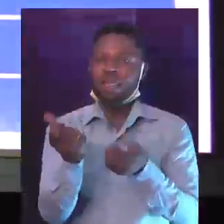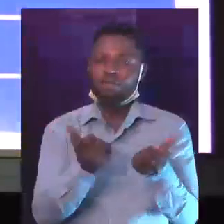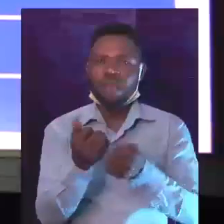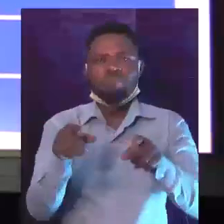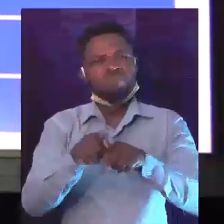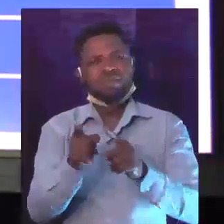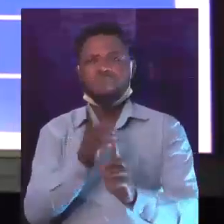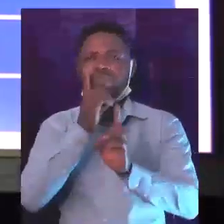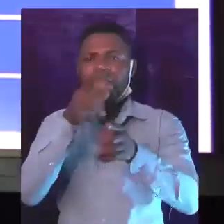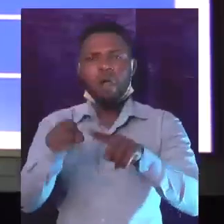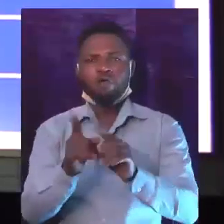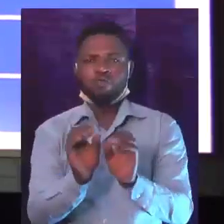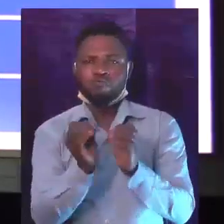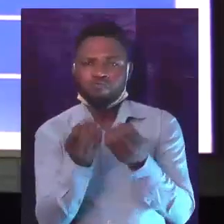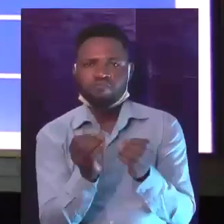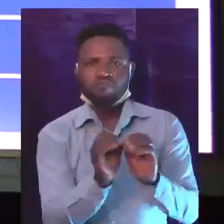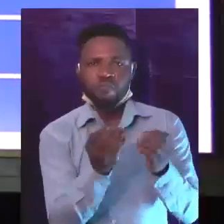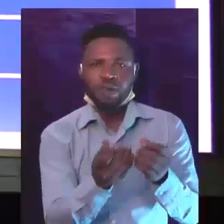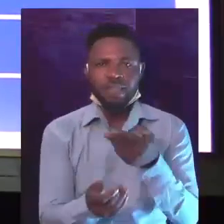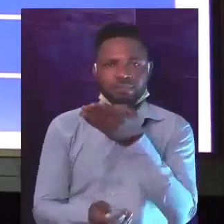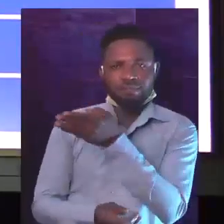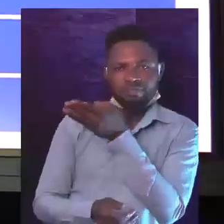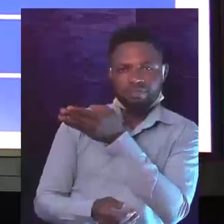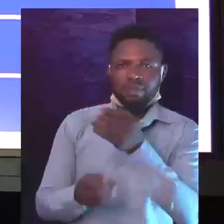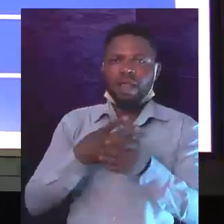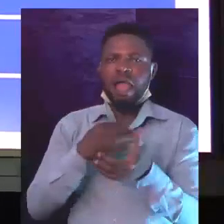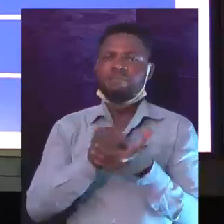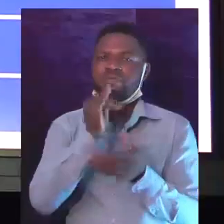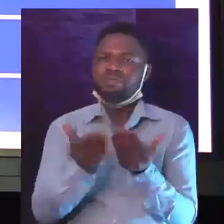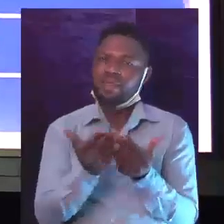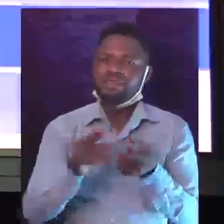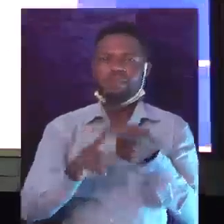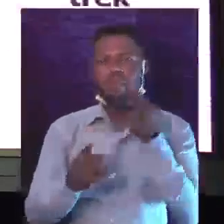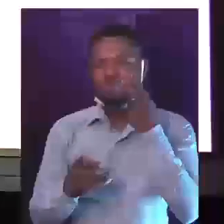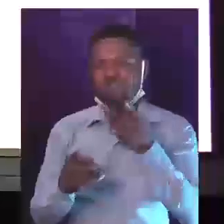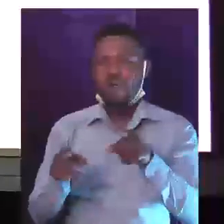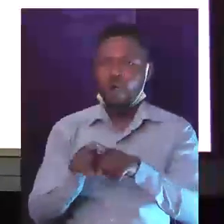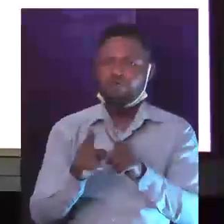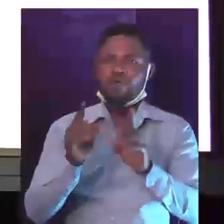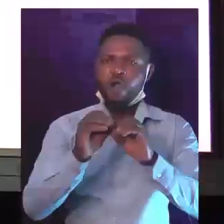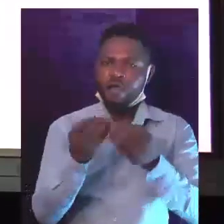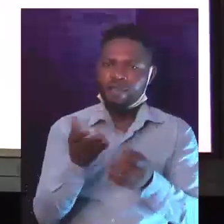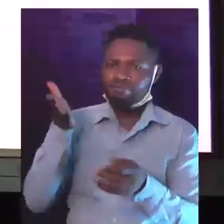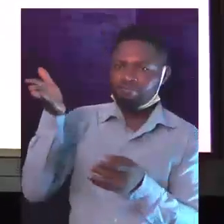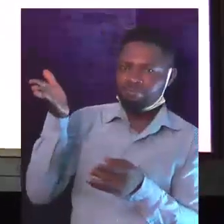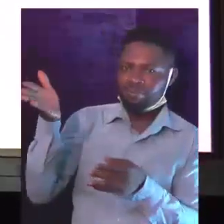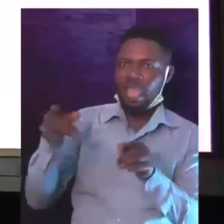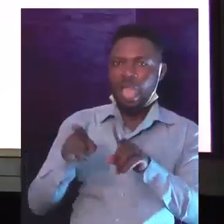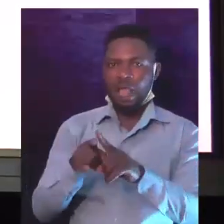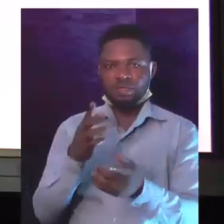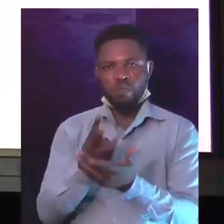the same data is also organized here, and it is easy to see. It's also organized here as